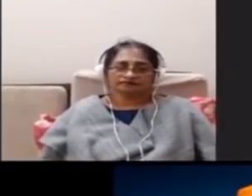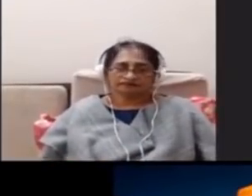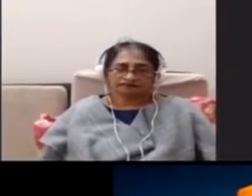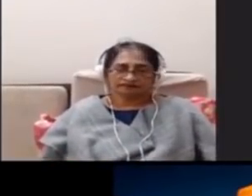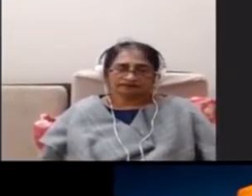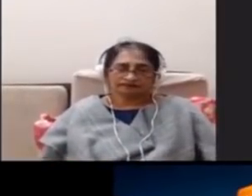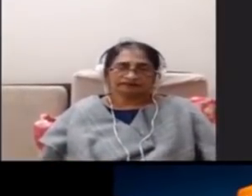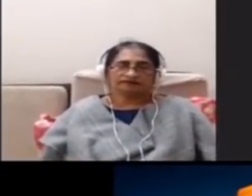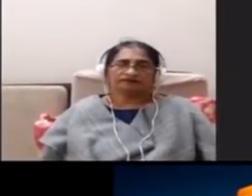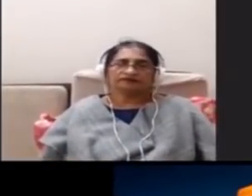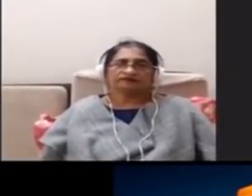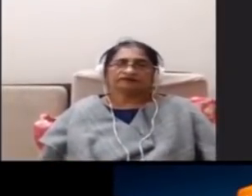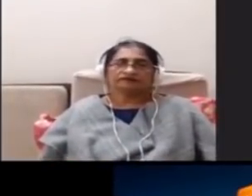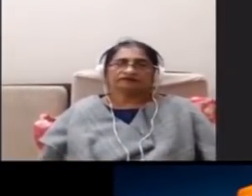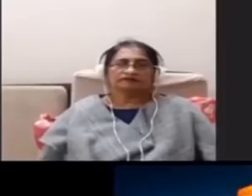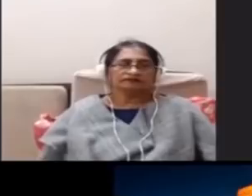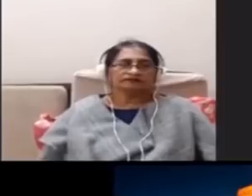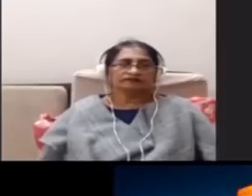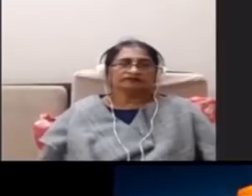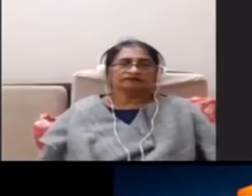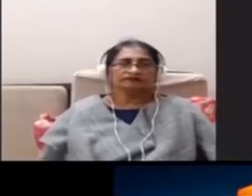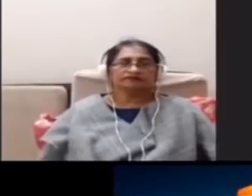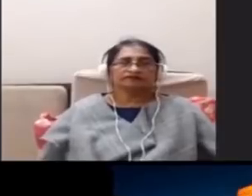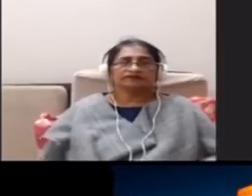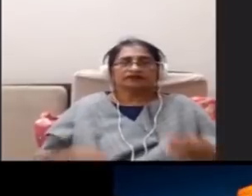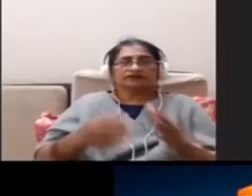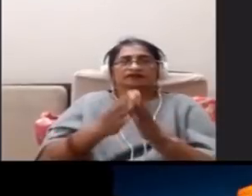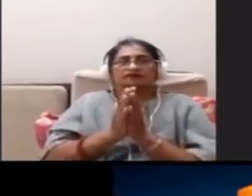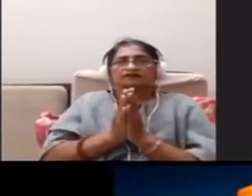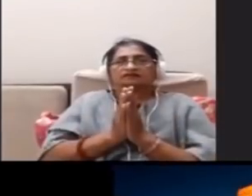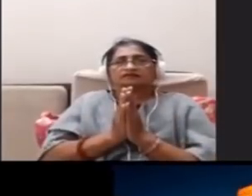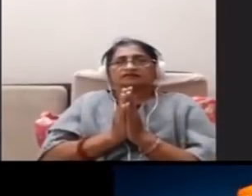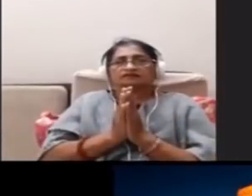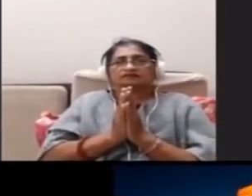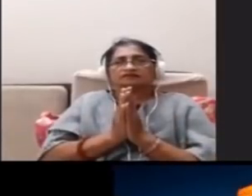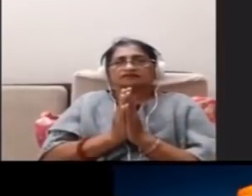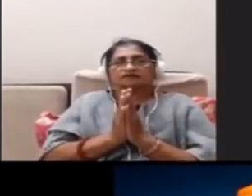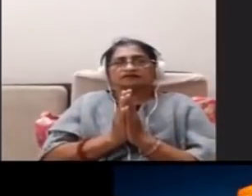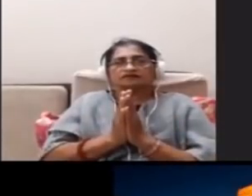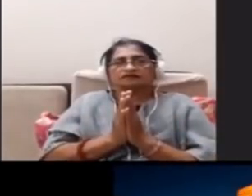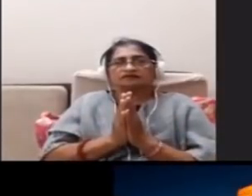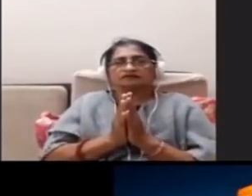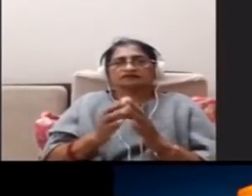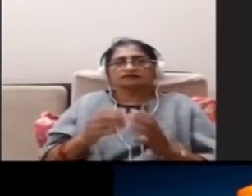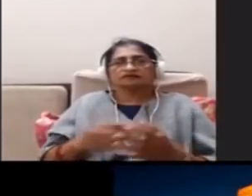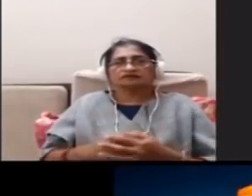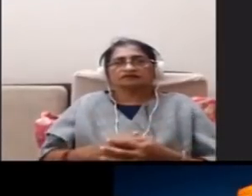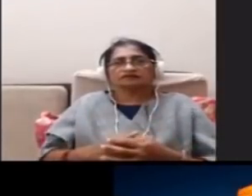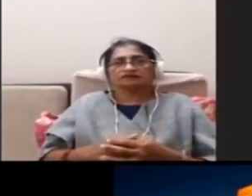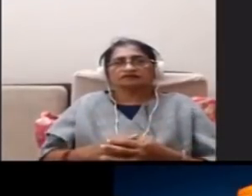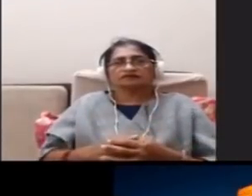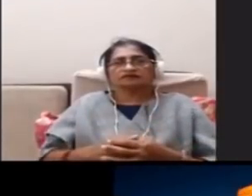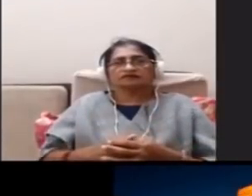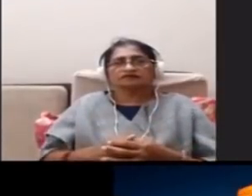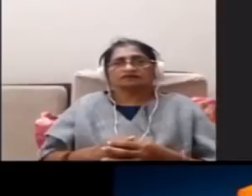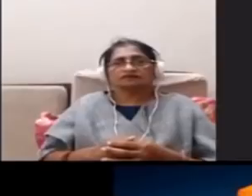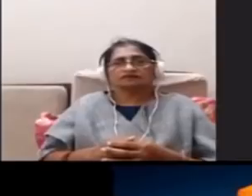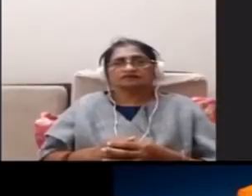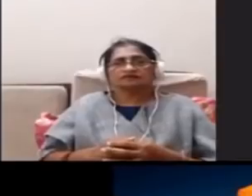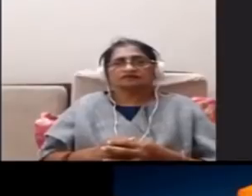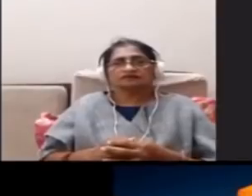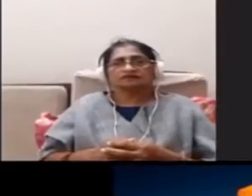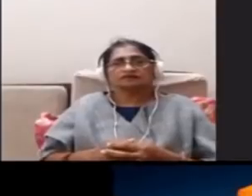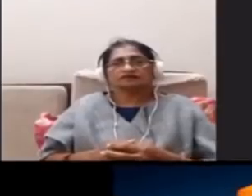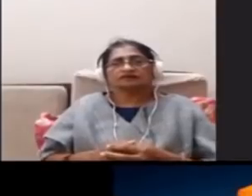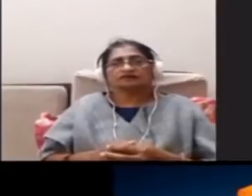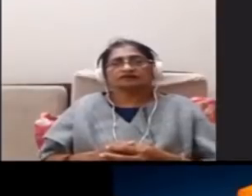Thank you, sir. So I'd like to request everyone to mute themselves, please, if you haven't. And the